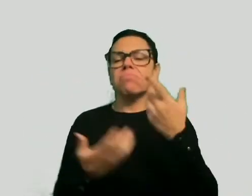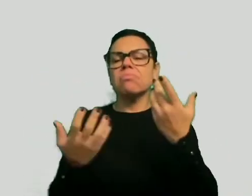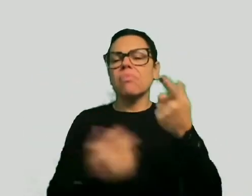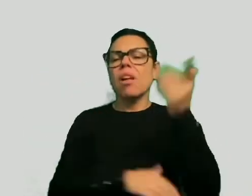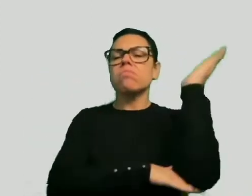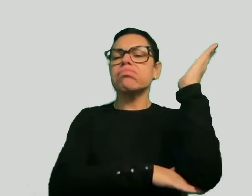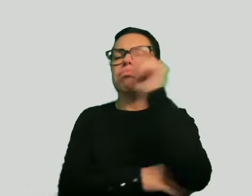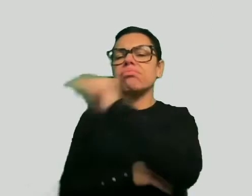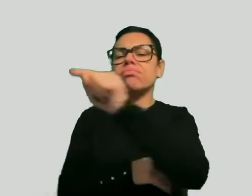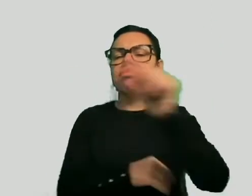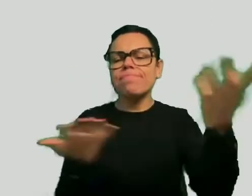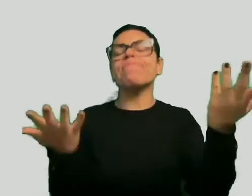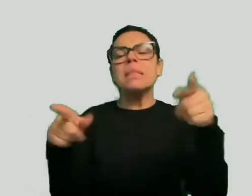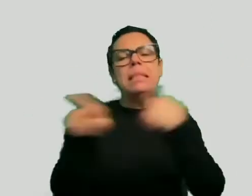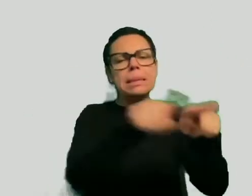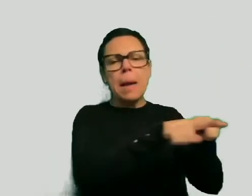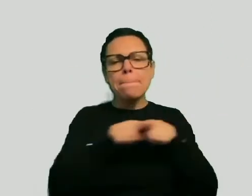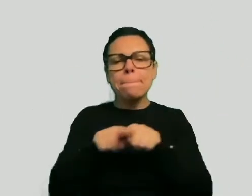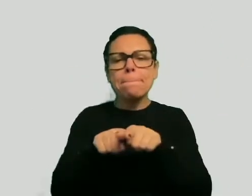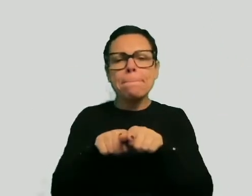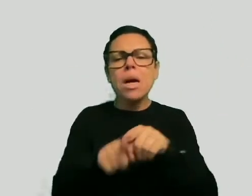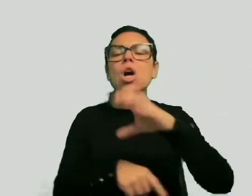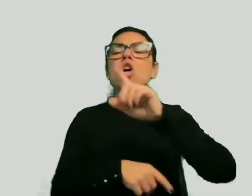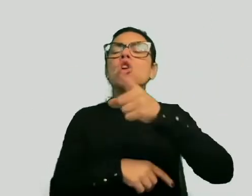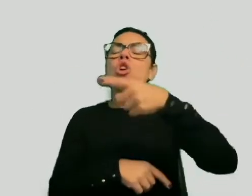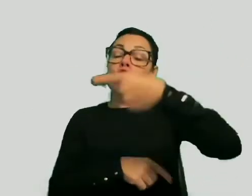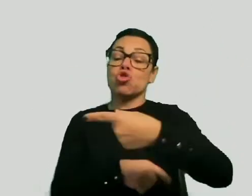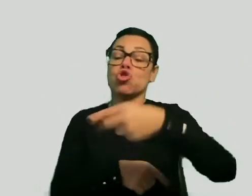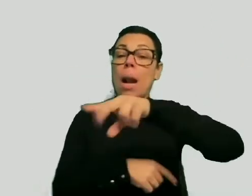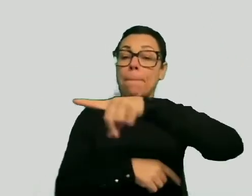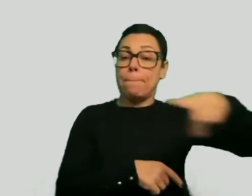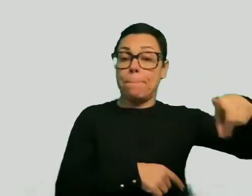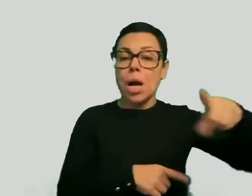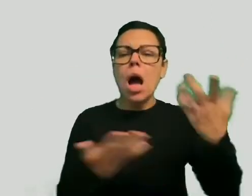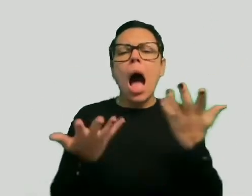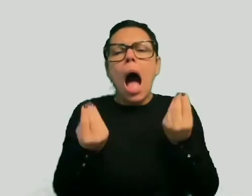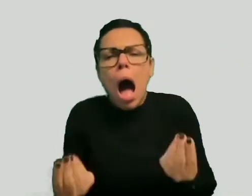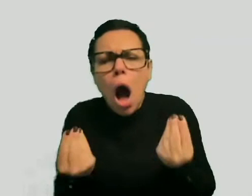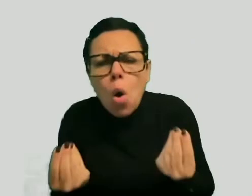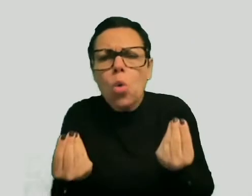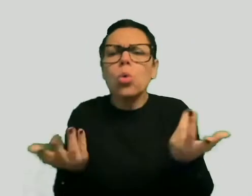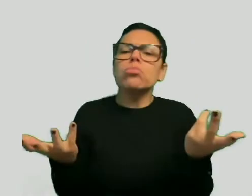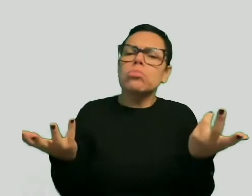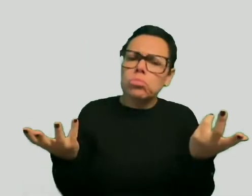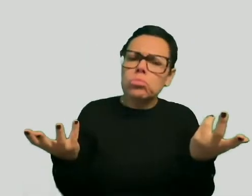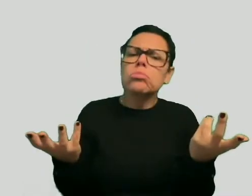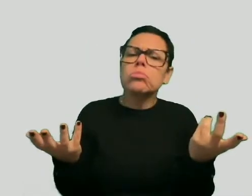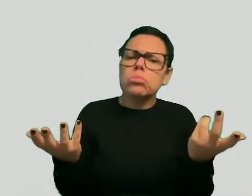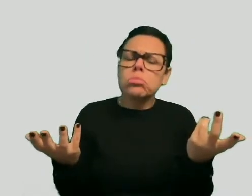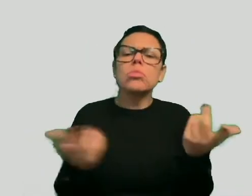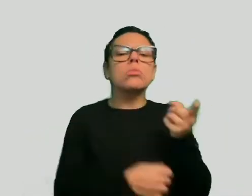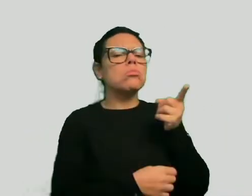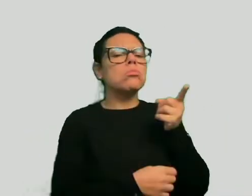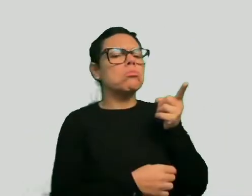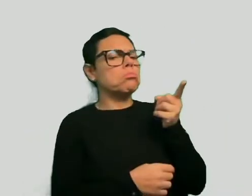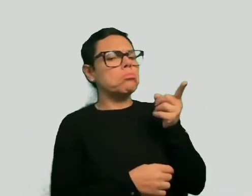gender-responsive public procurement works. Yes. And when has this session been a success? Do you want to have concrete examples, or the dilemmas,